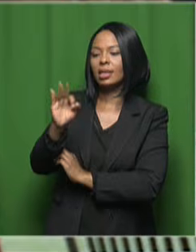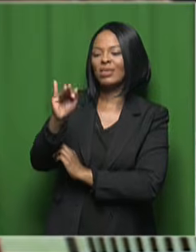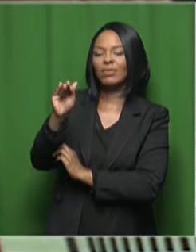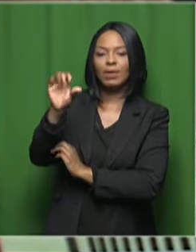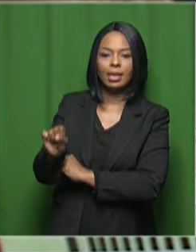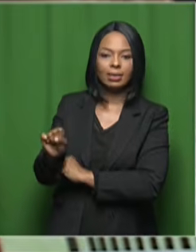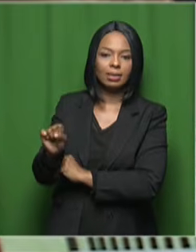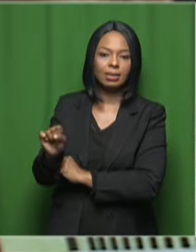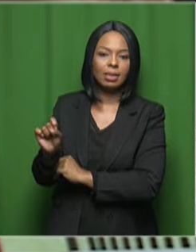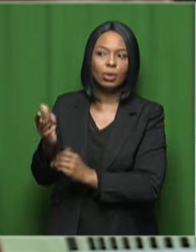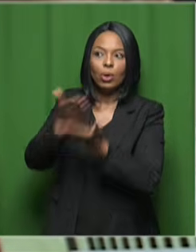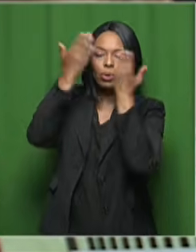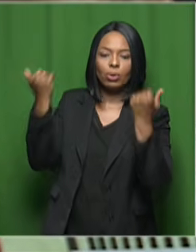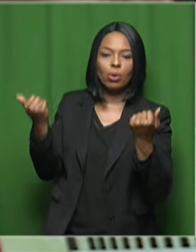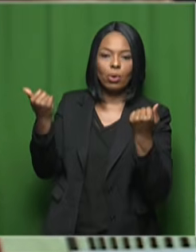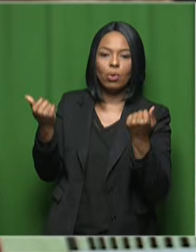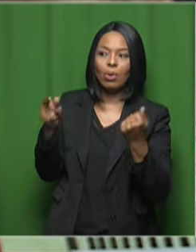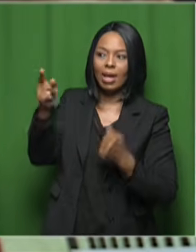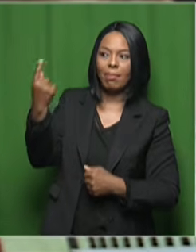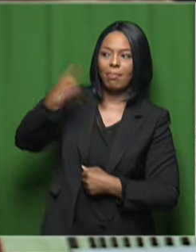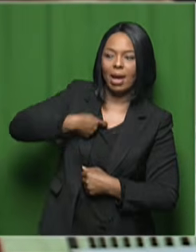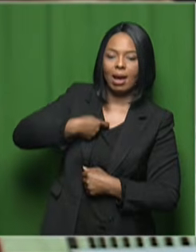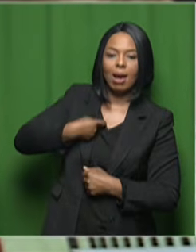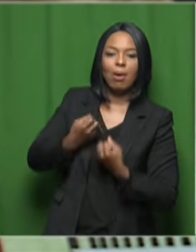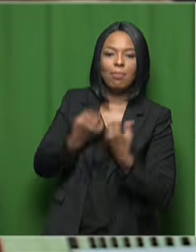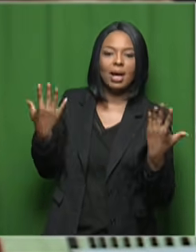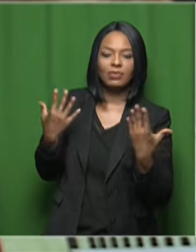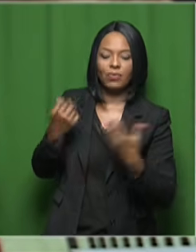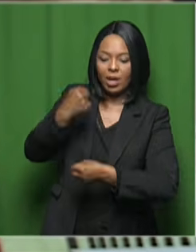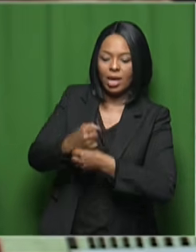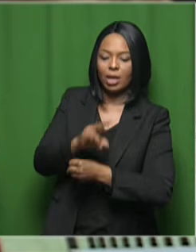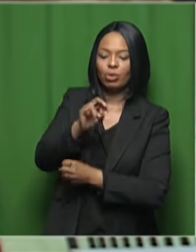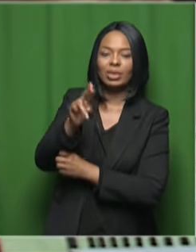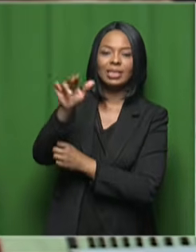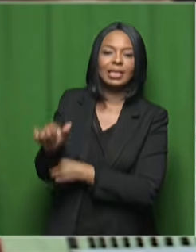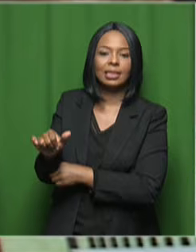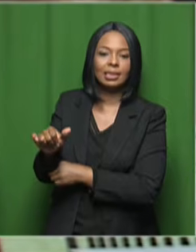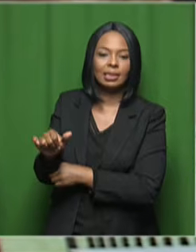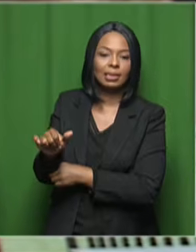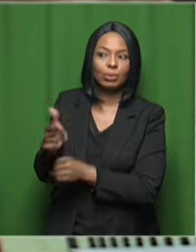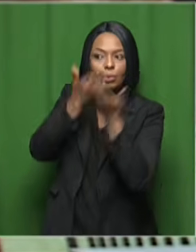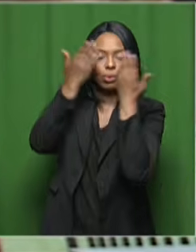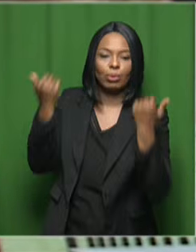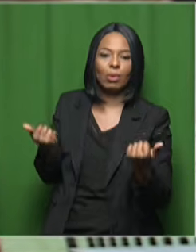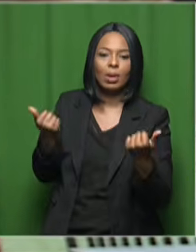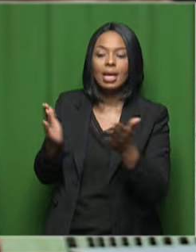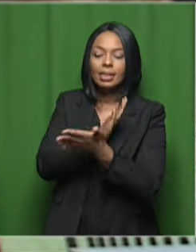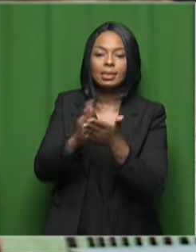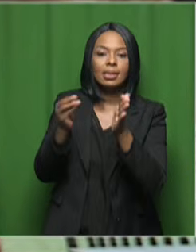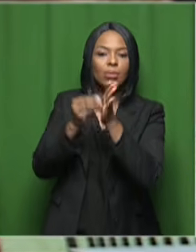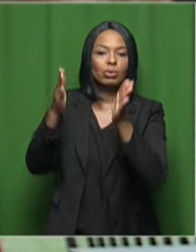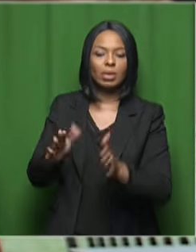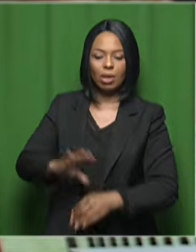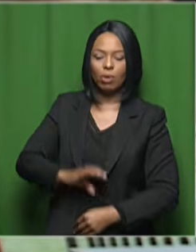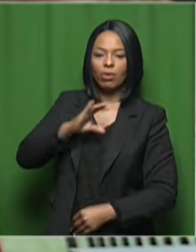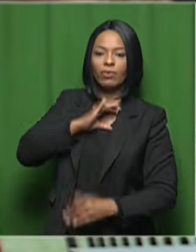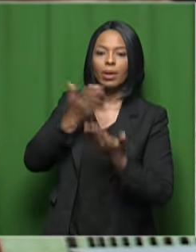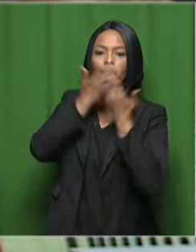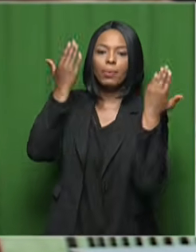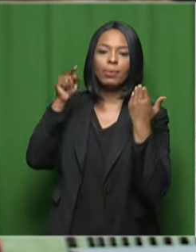don't know how much NSFAS is going to pay for 2026 for their rent. Number 2, some students are not confident with